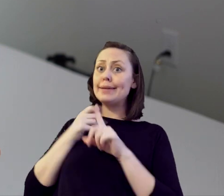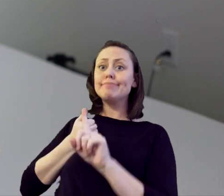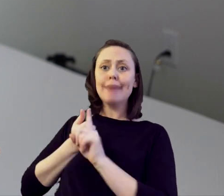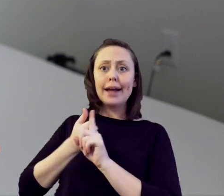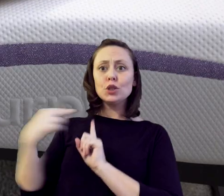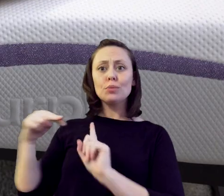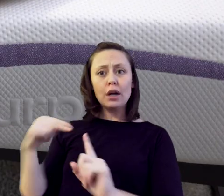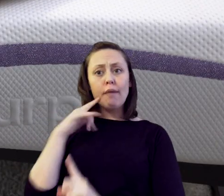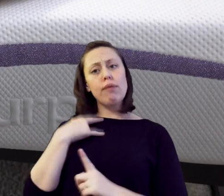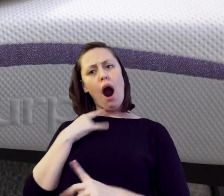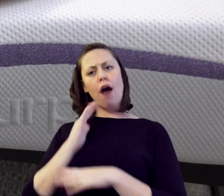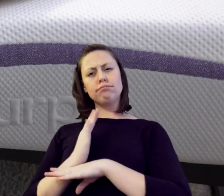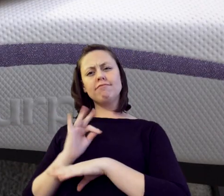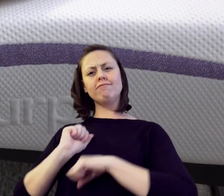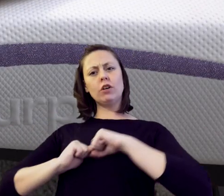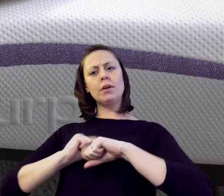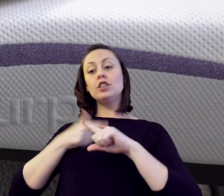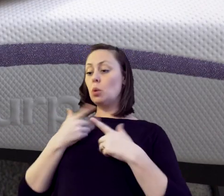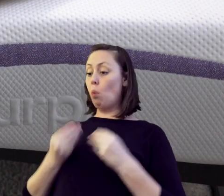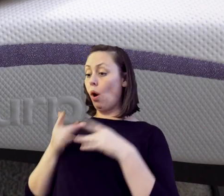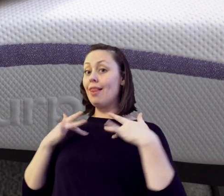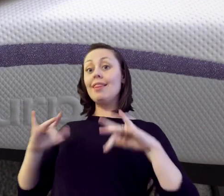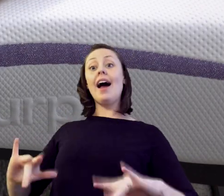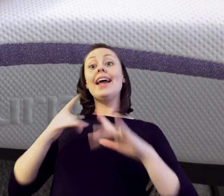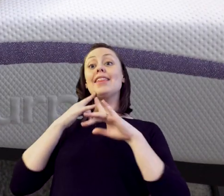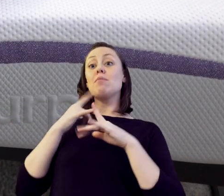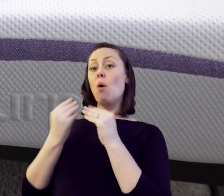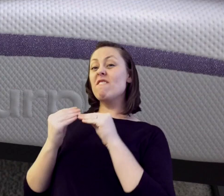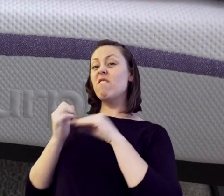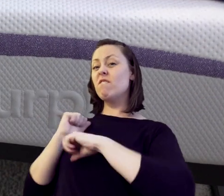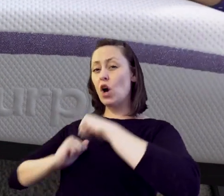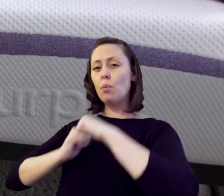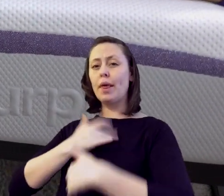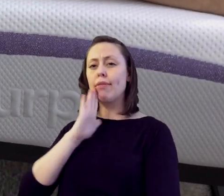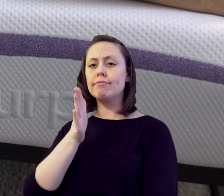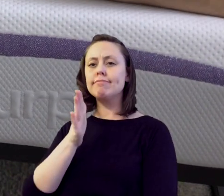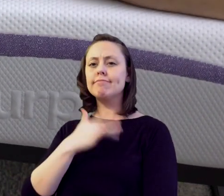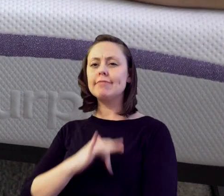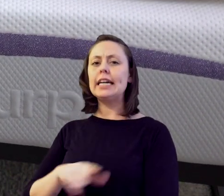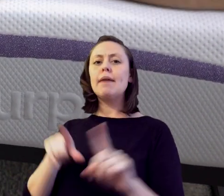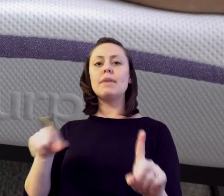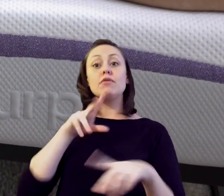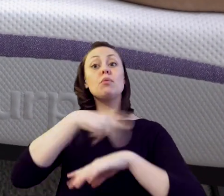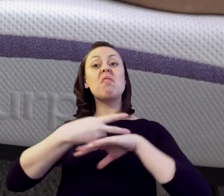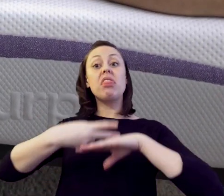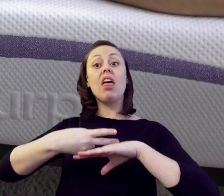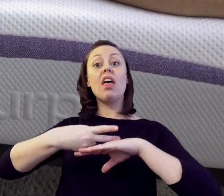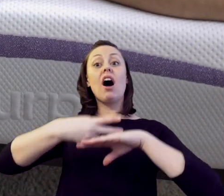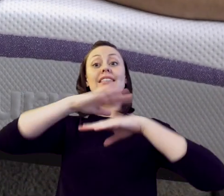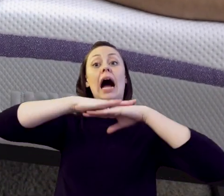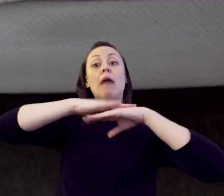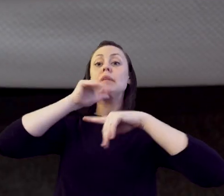perceive firmness. Obviously, the lighter you are, the firmer the mattress will feel. You will rest more on top of the mattress instead of